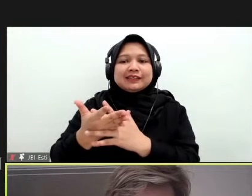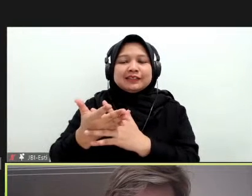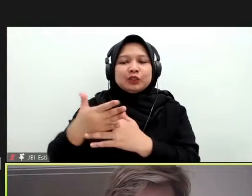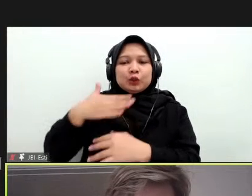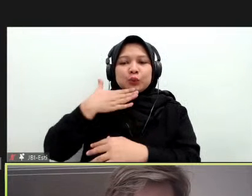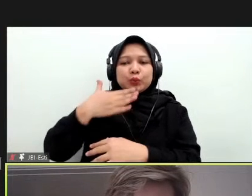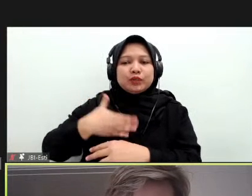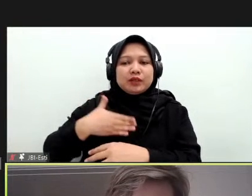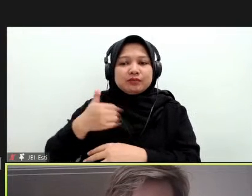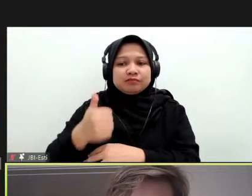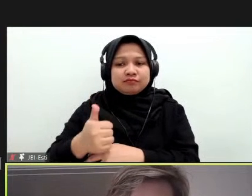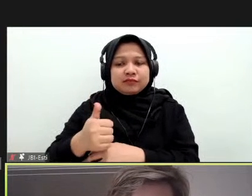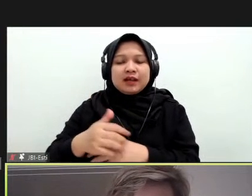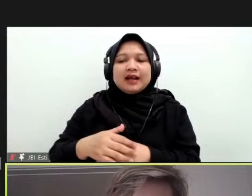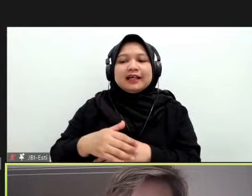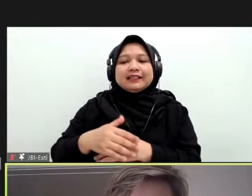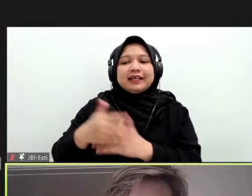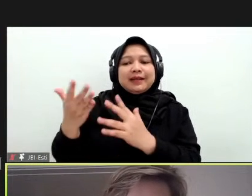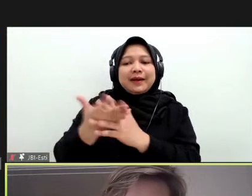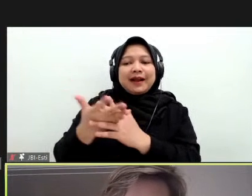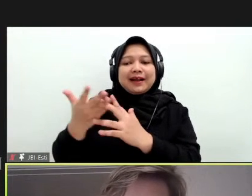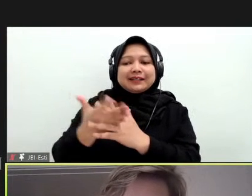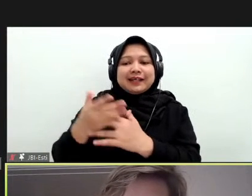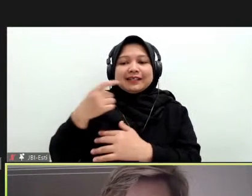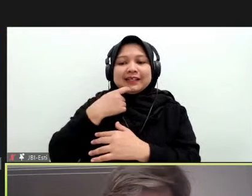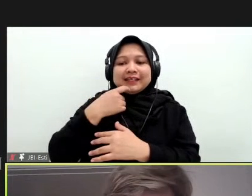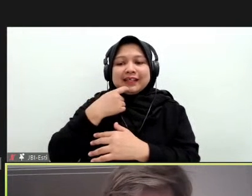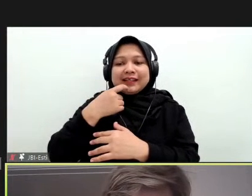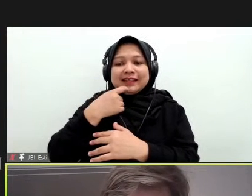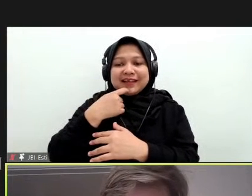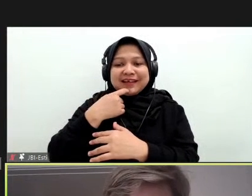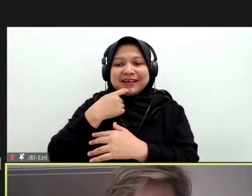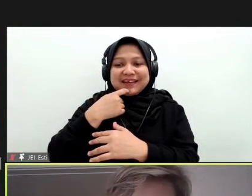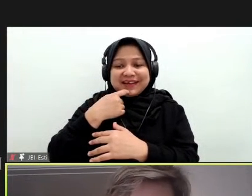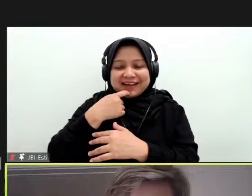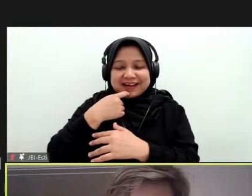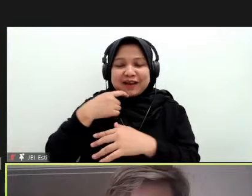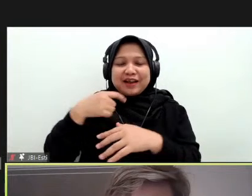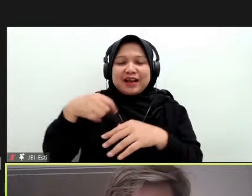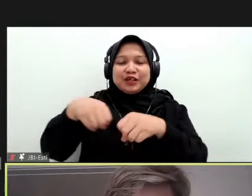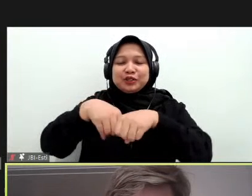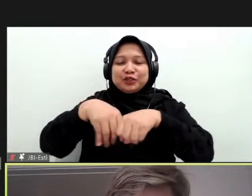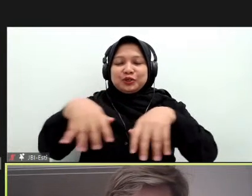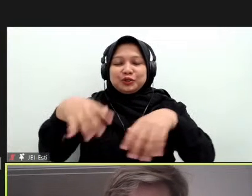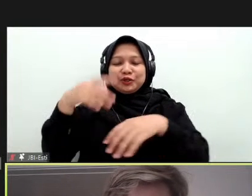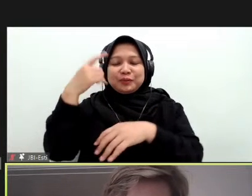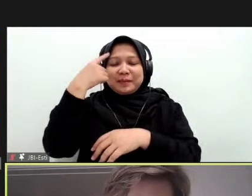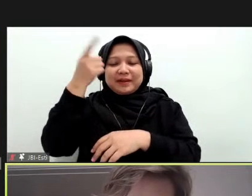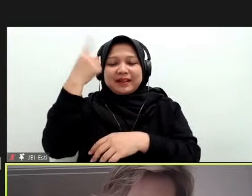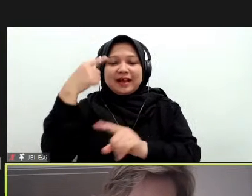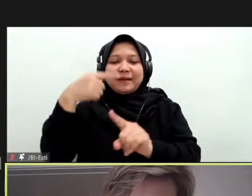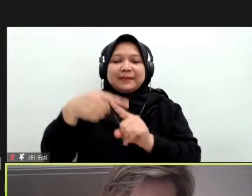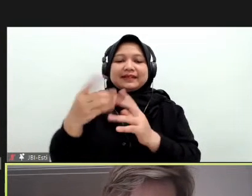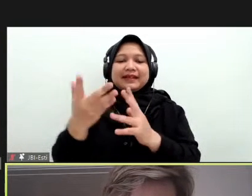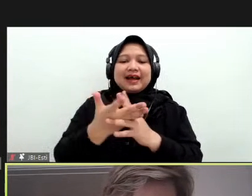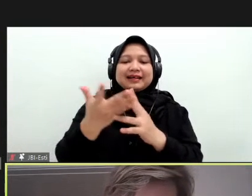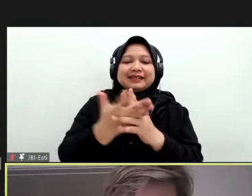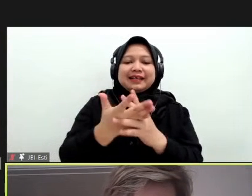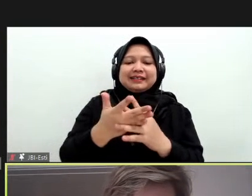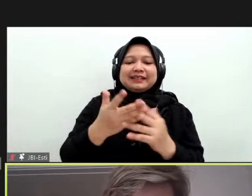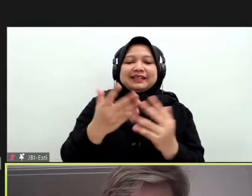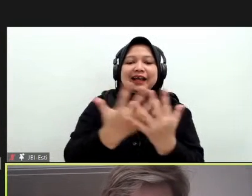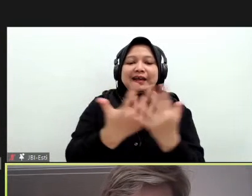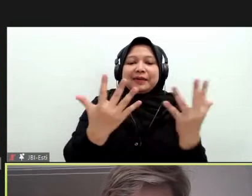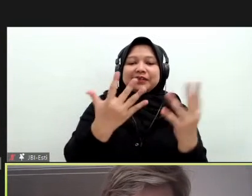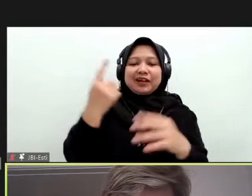public support. Many thanks to Cornelius for outlining the broader challenges civil society is facing